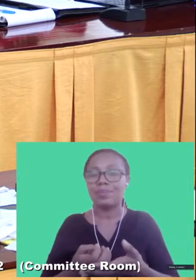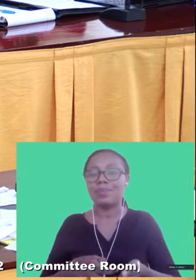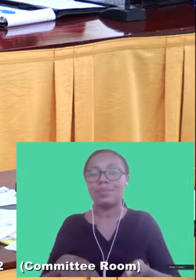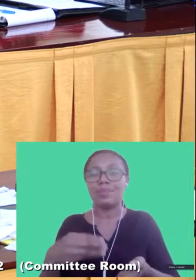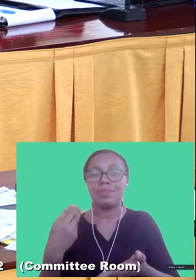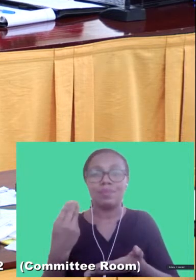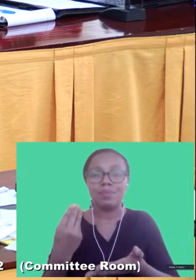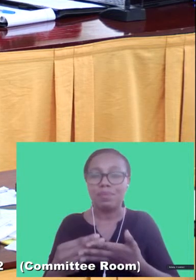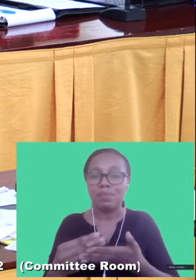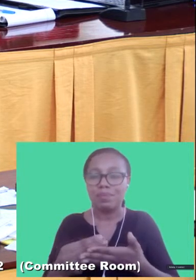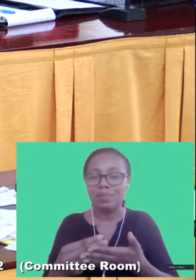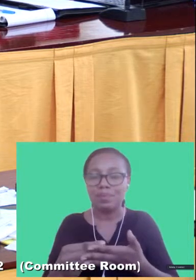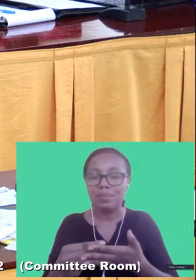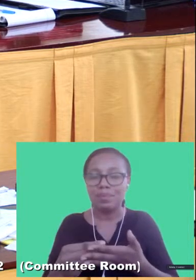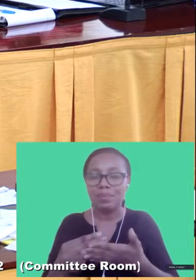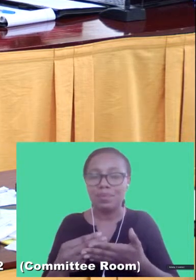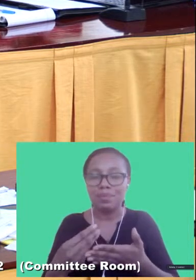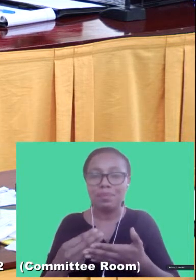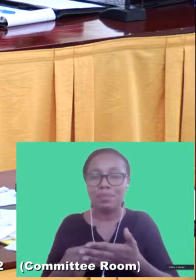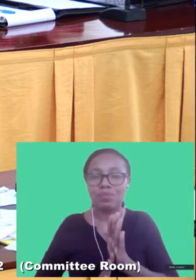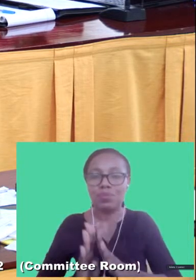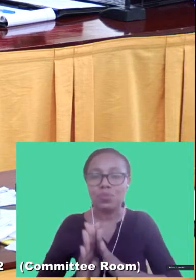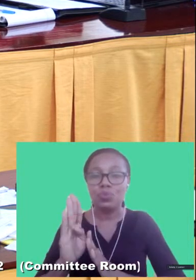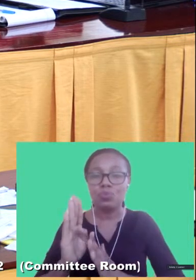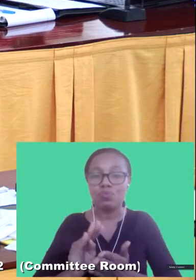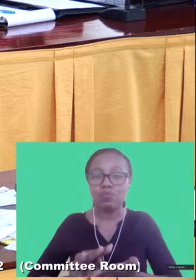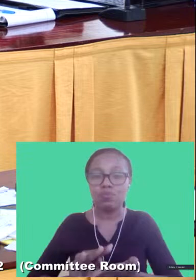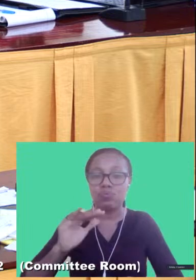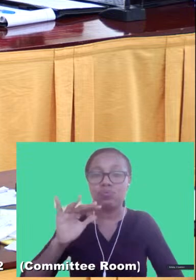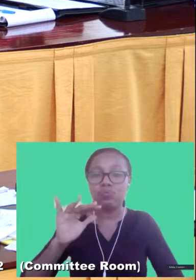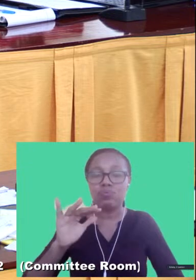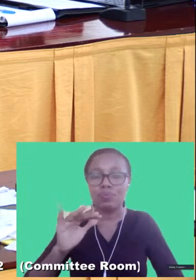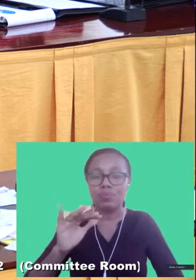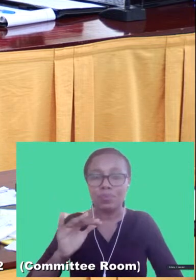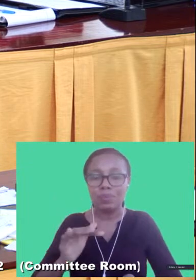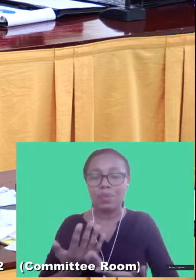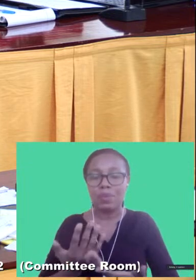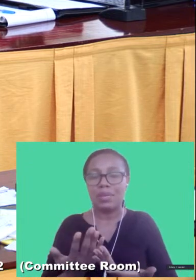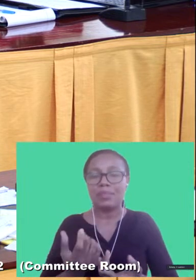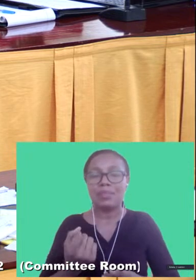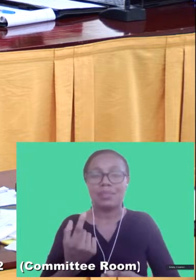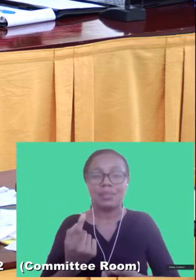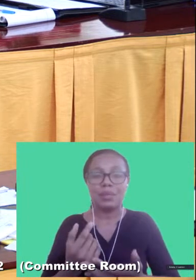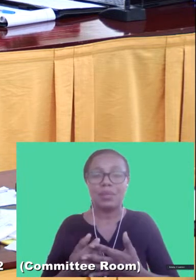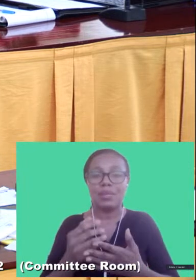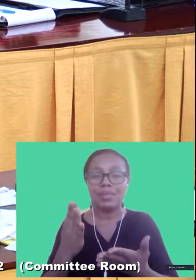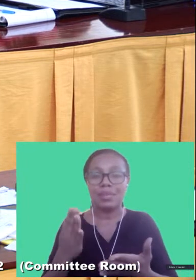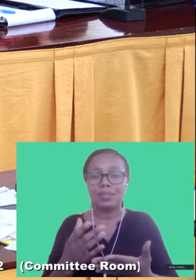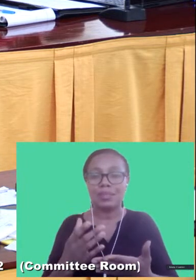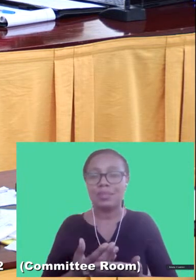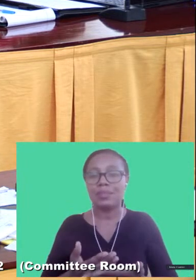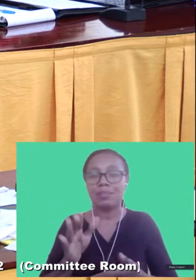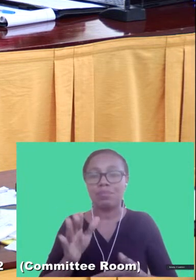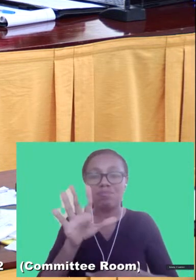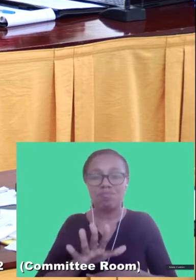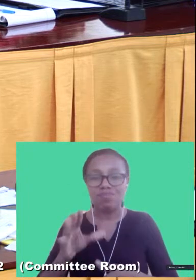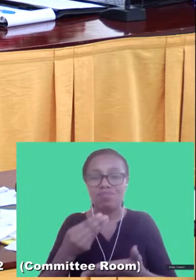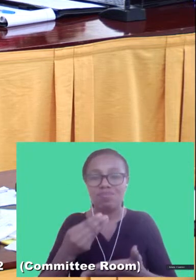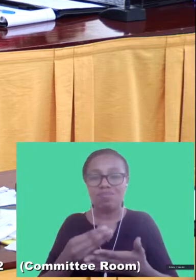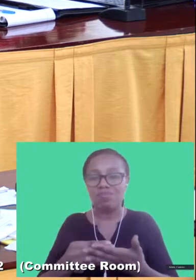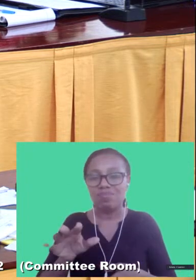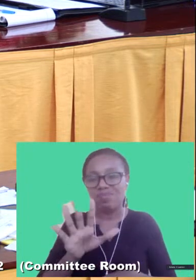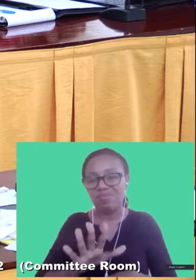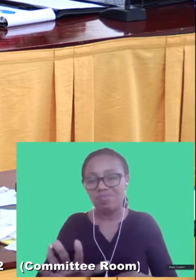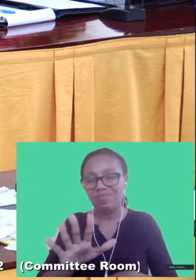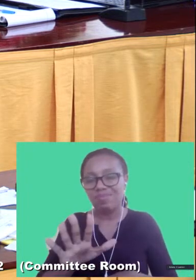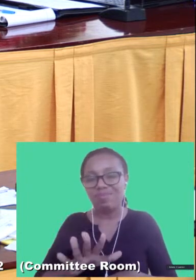during the course of these estimates, certainly before the close of the estimates, and a statement to the public with regard to the matter